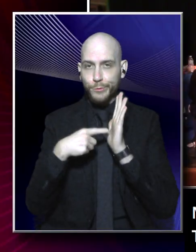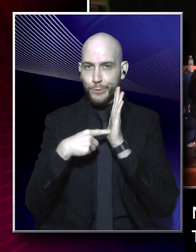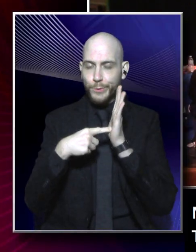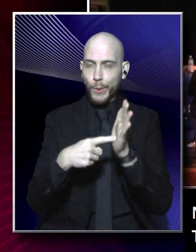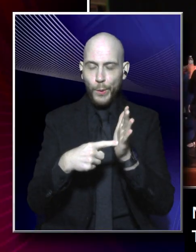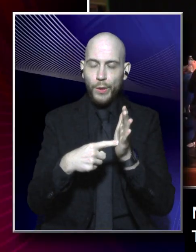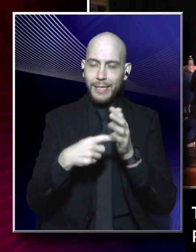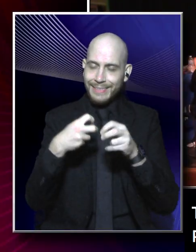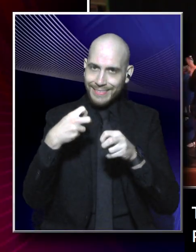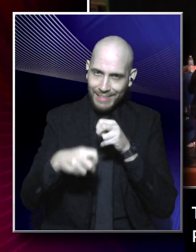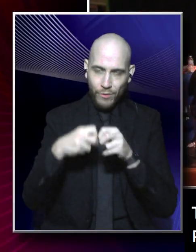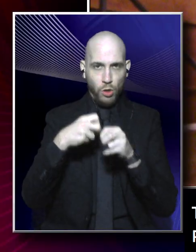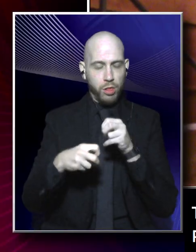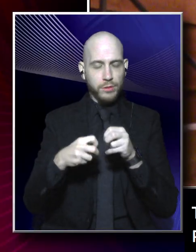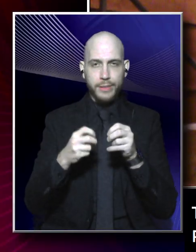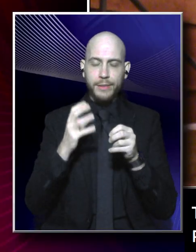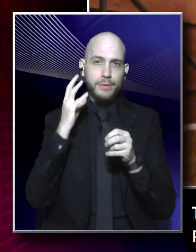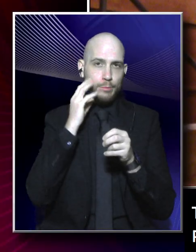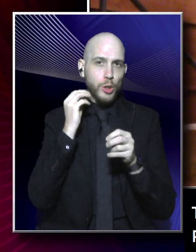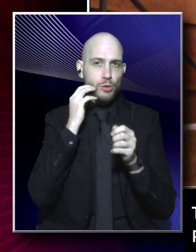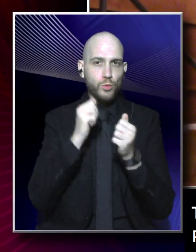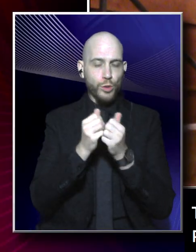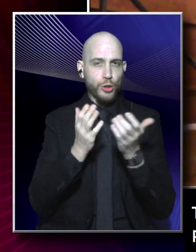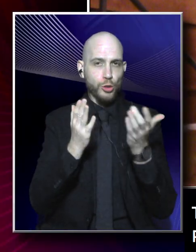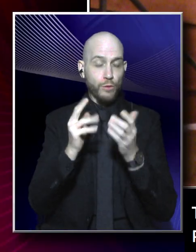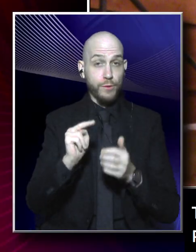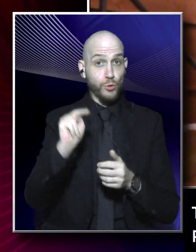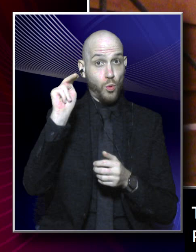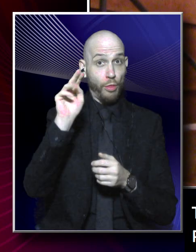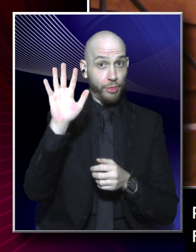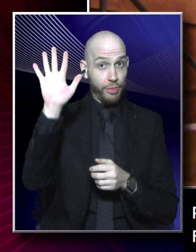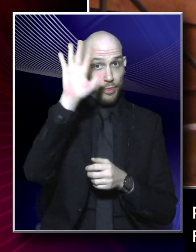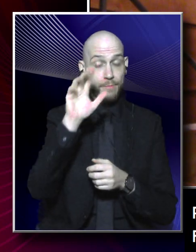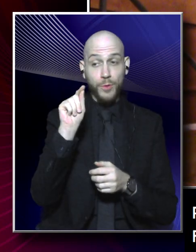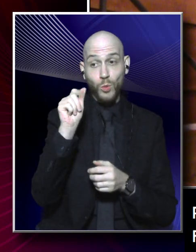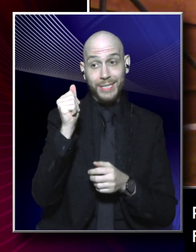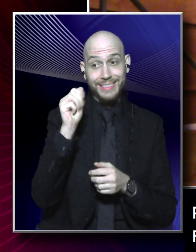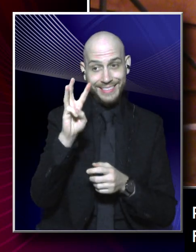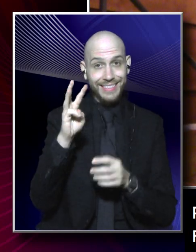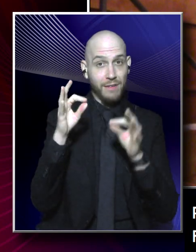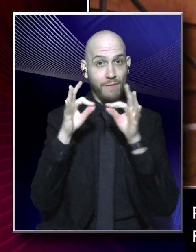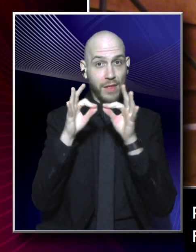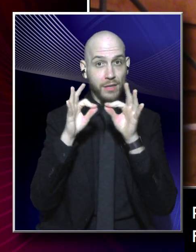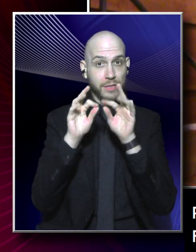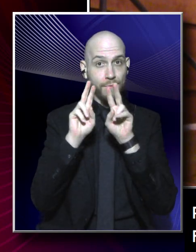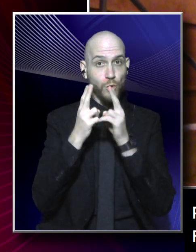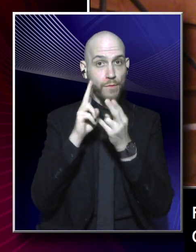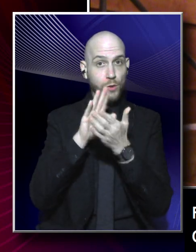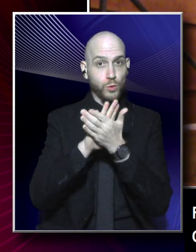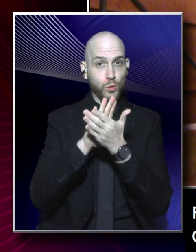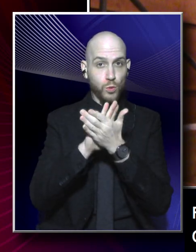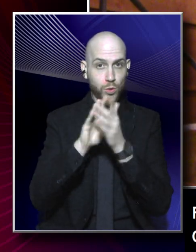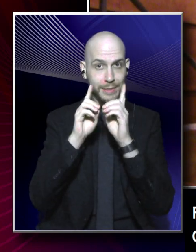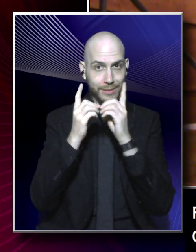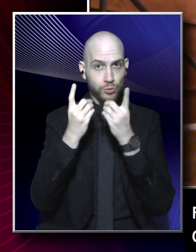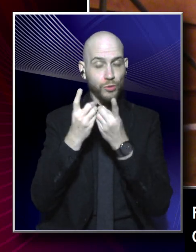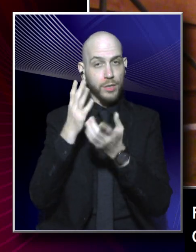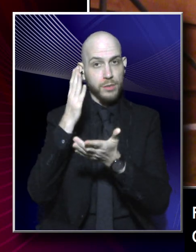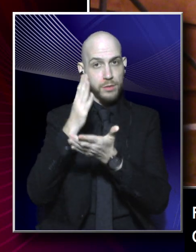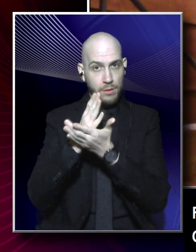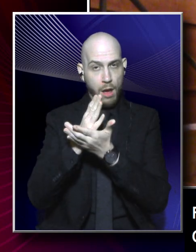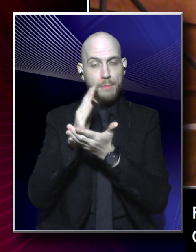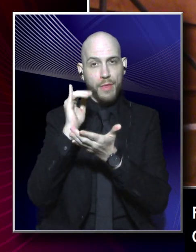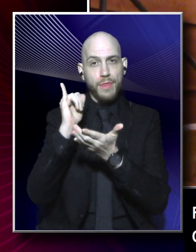up north. In 2015, Flagstaff Unified School District ended their contractual relationship with ASDB in large part because of the